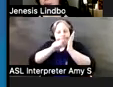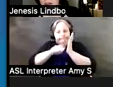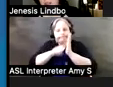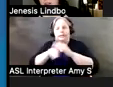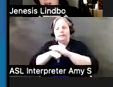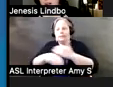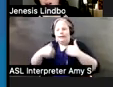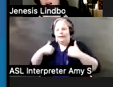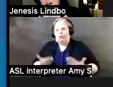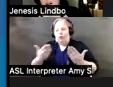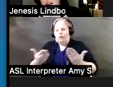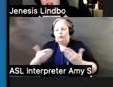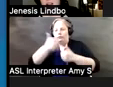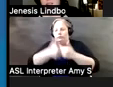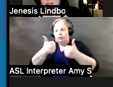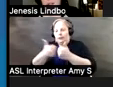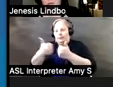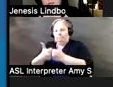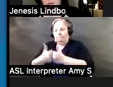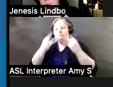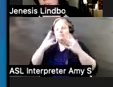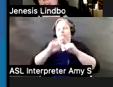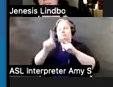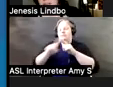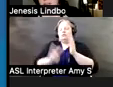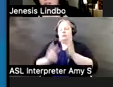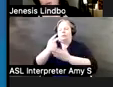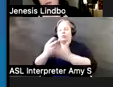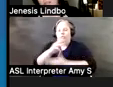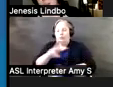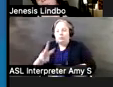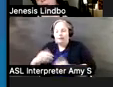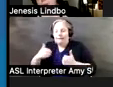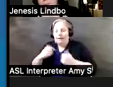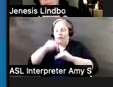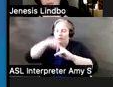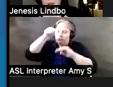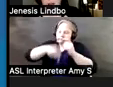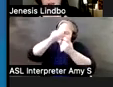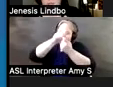games. There are a lot of different review websites that go in depth,